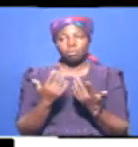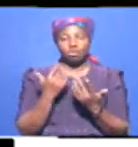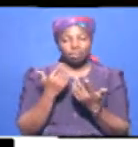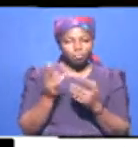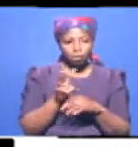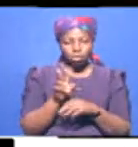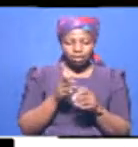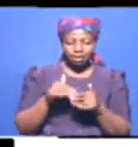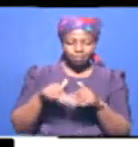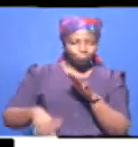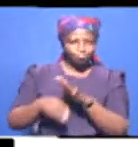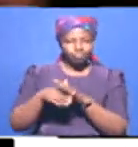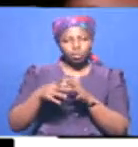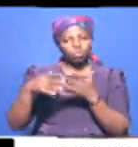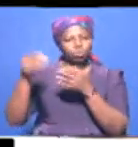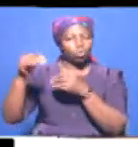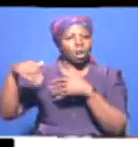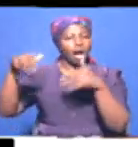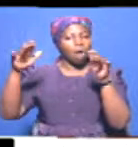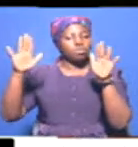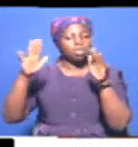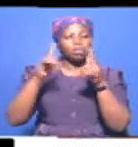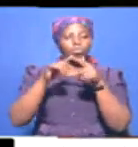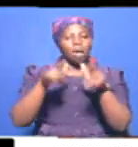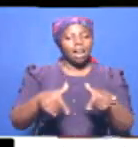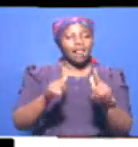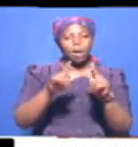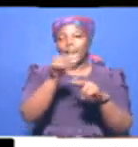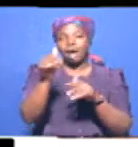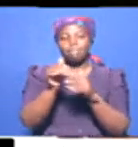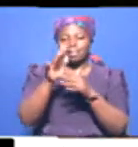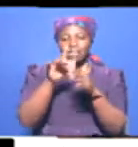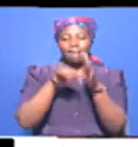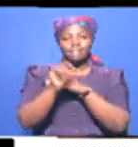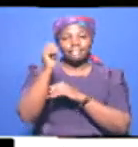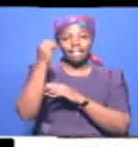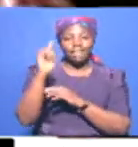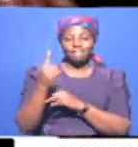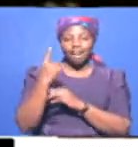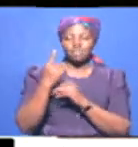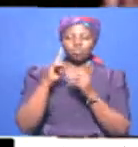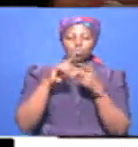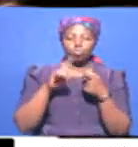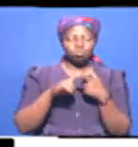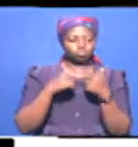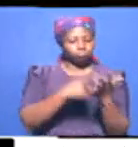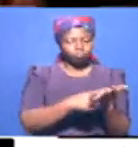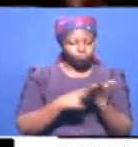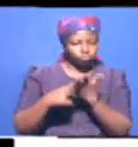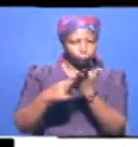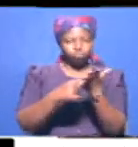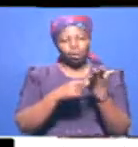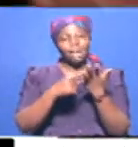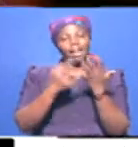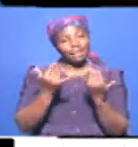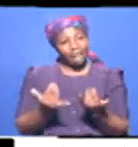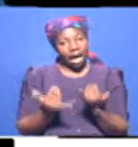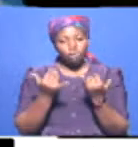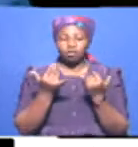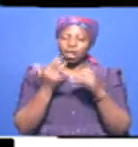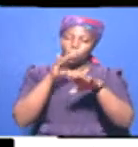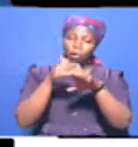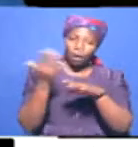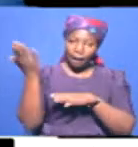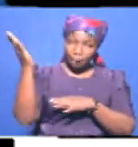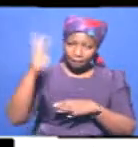negotiations by the other leaders from Kenya Kwanza, and then they would be called back, and we can report they are back in this house, but